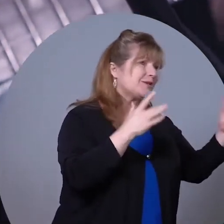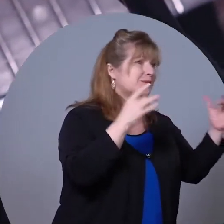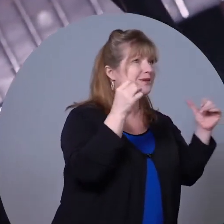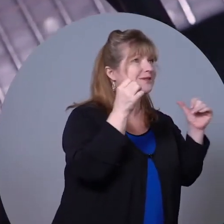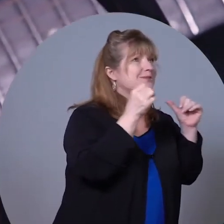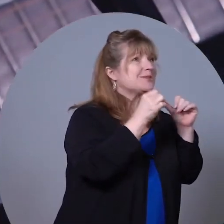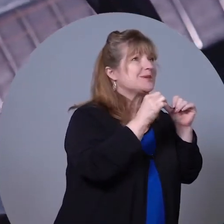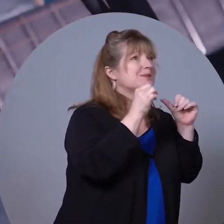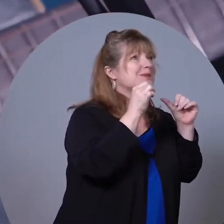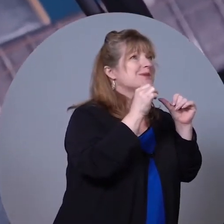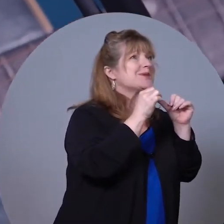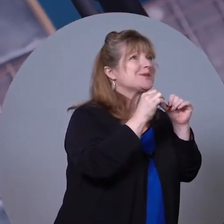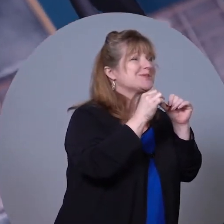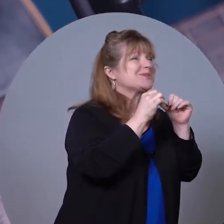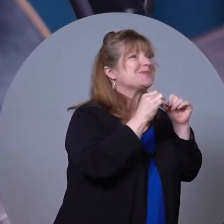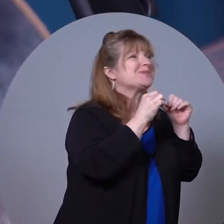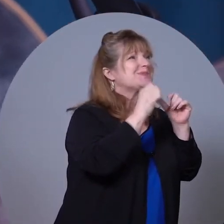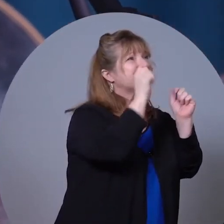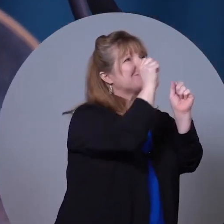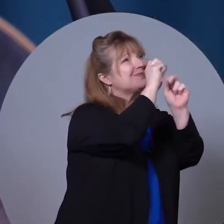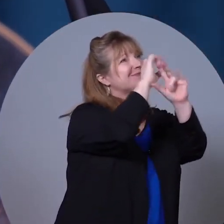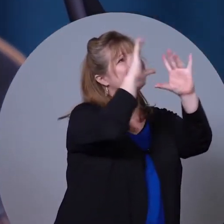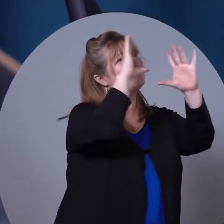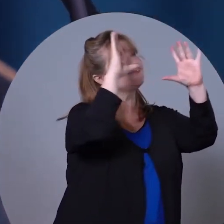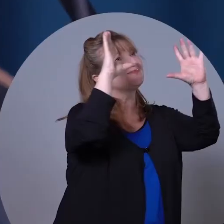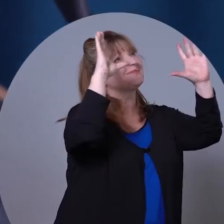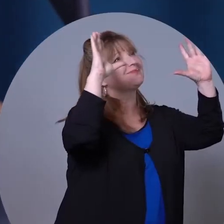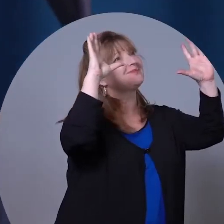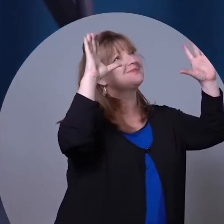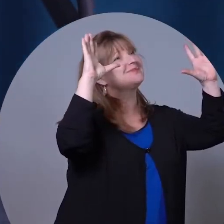eyes and the light breaks through,